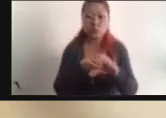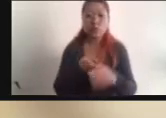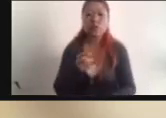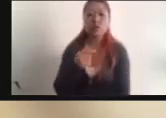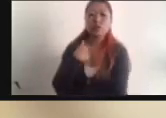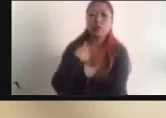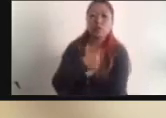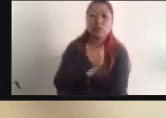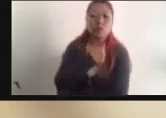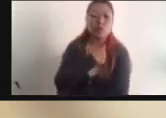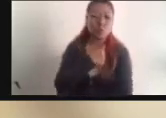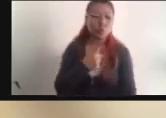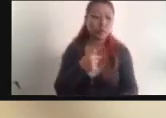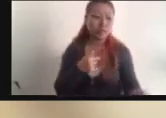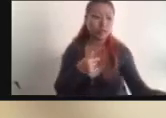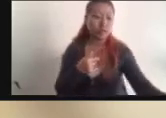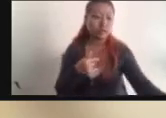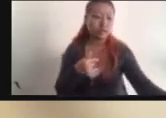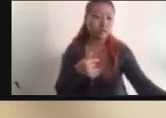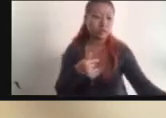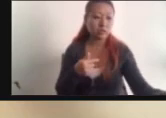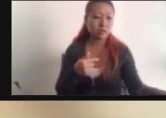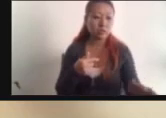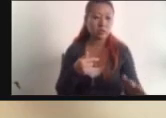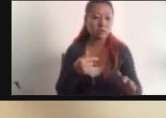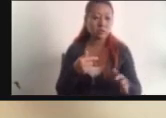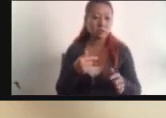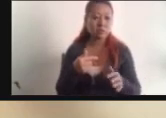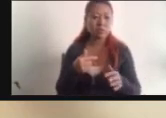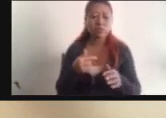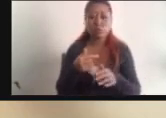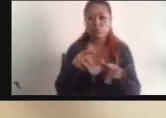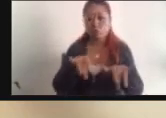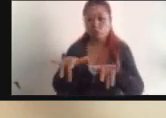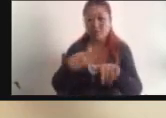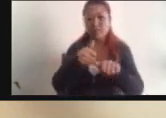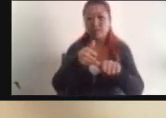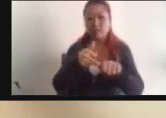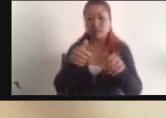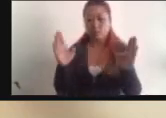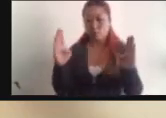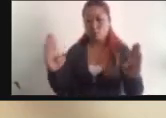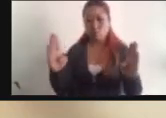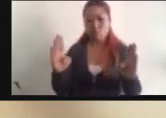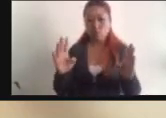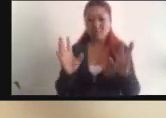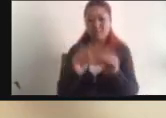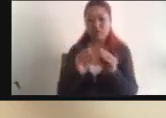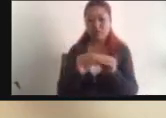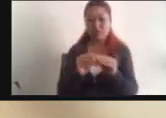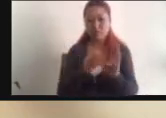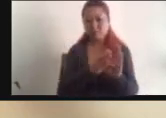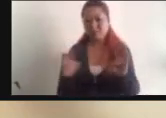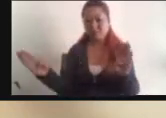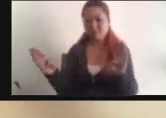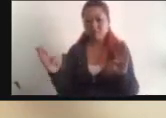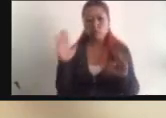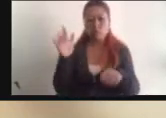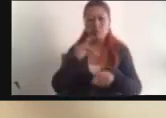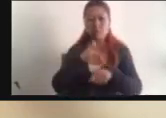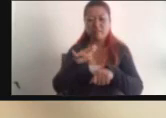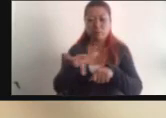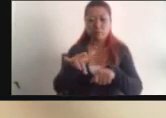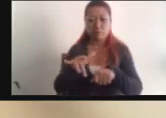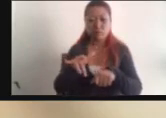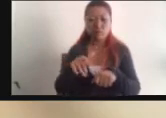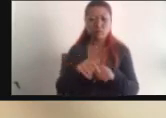probably catch from that we are recording each of the sessions or the entire sessions so that they will be available. If you